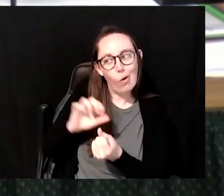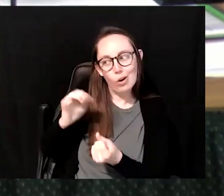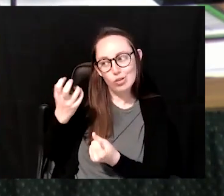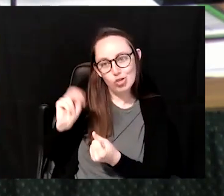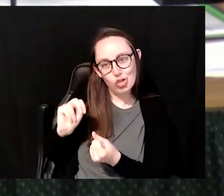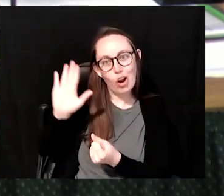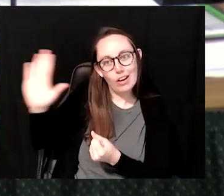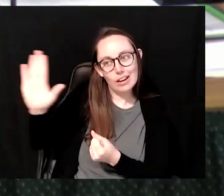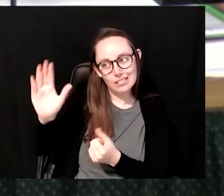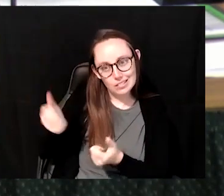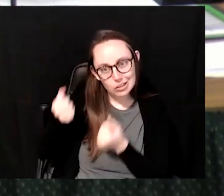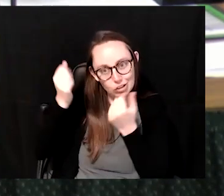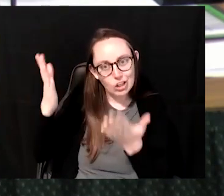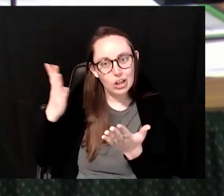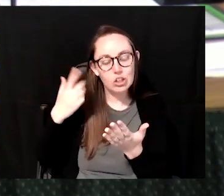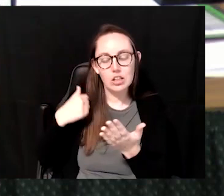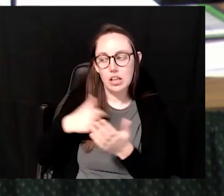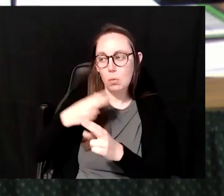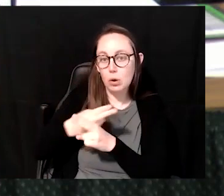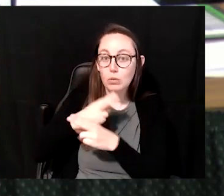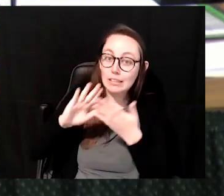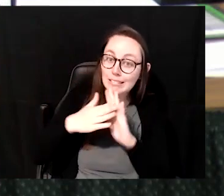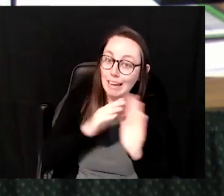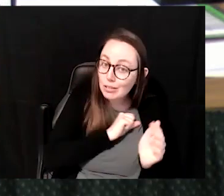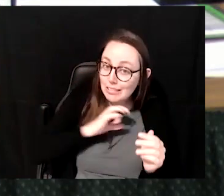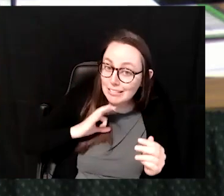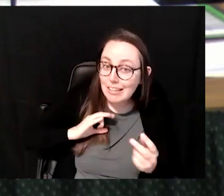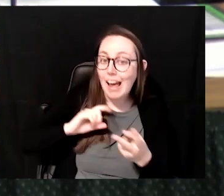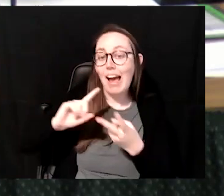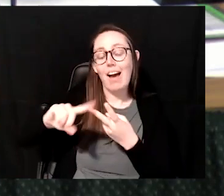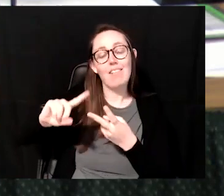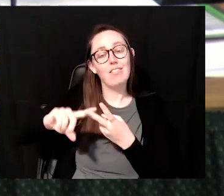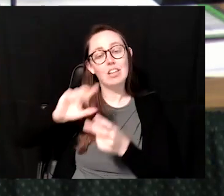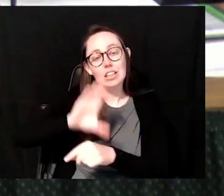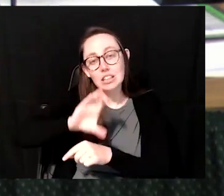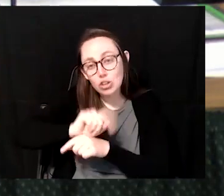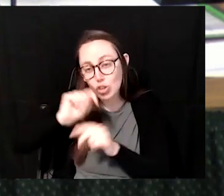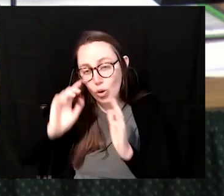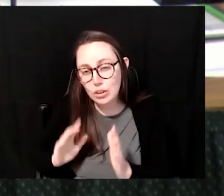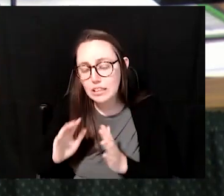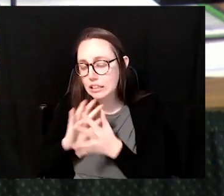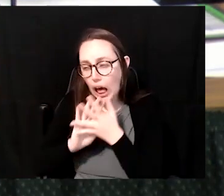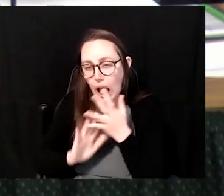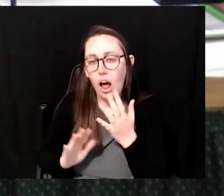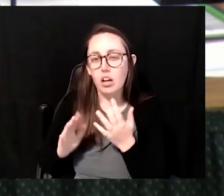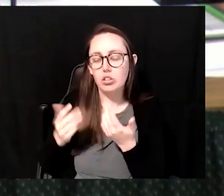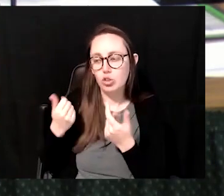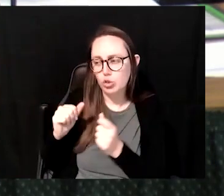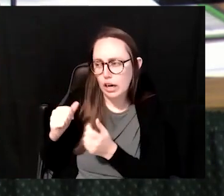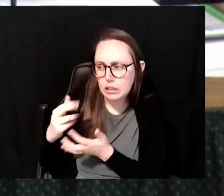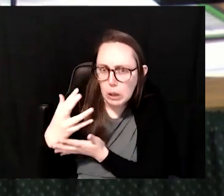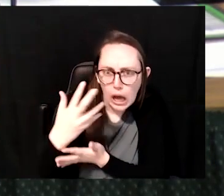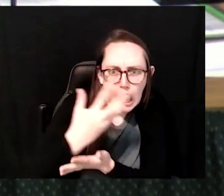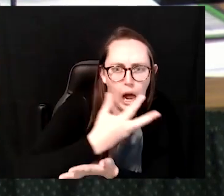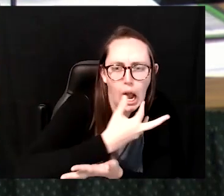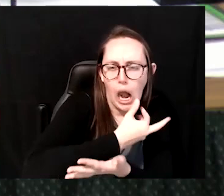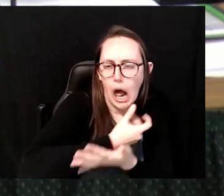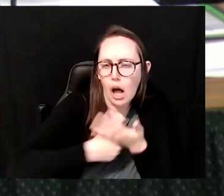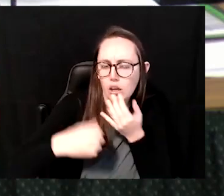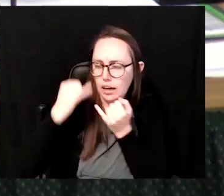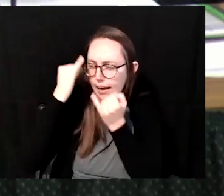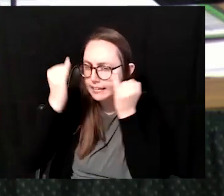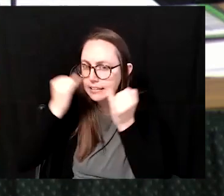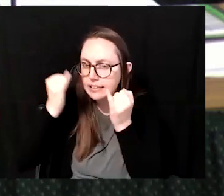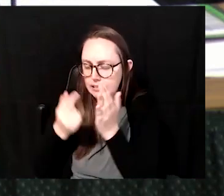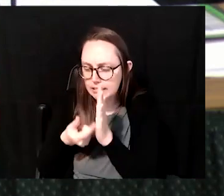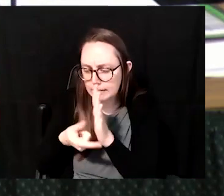provide a basic review of these initiatives whatever they are to make sure that they're legal and they complement the